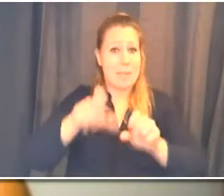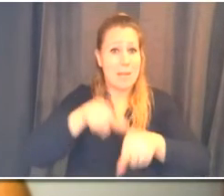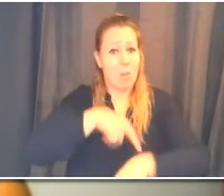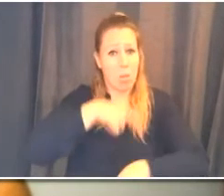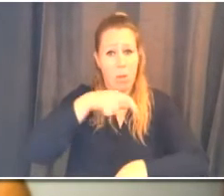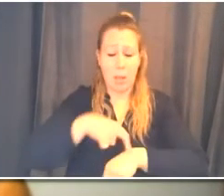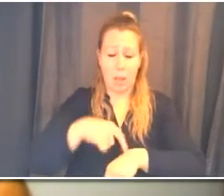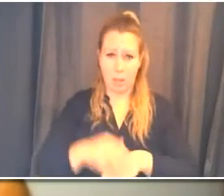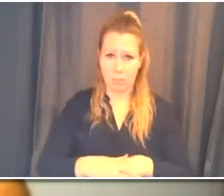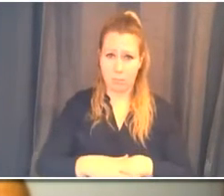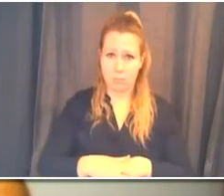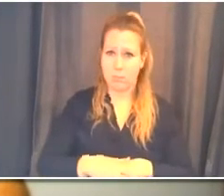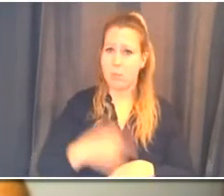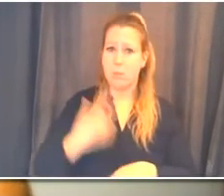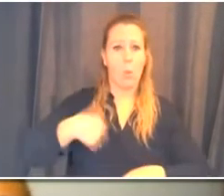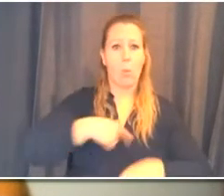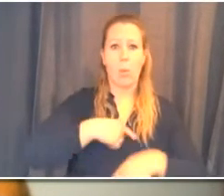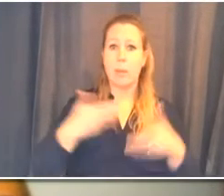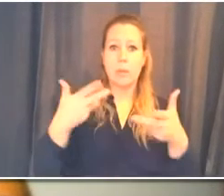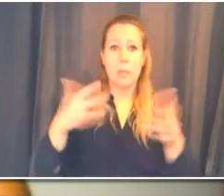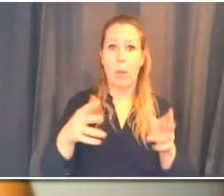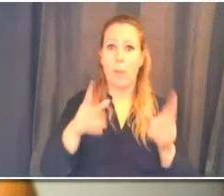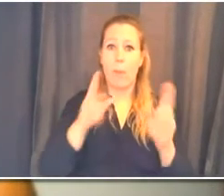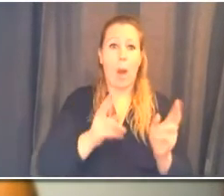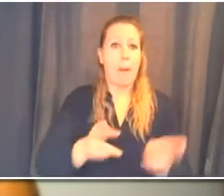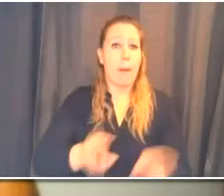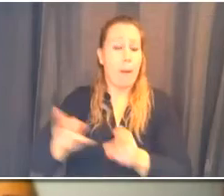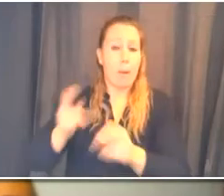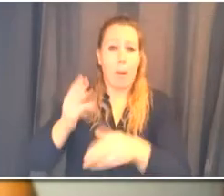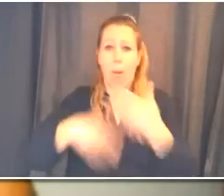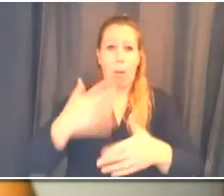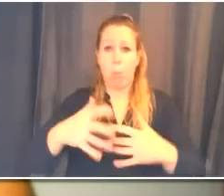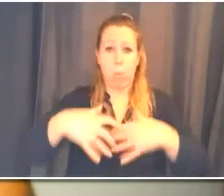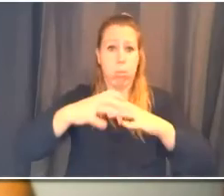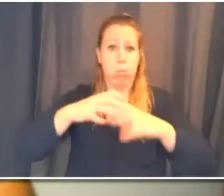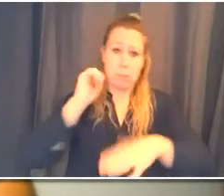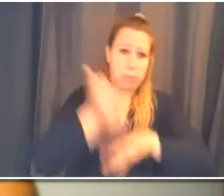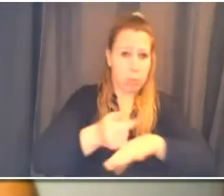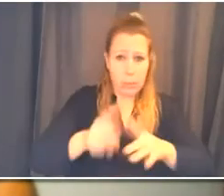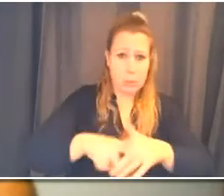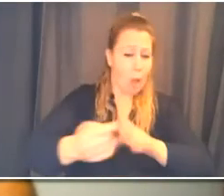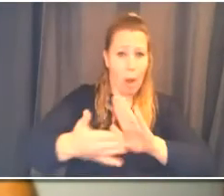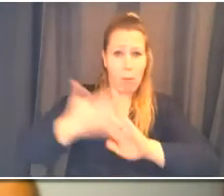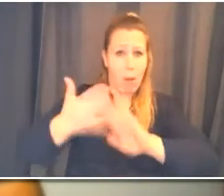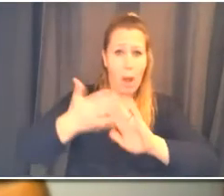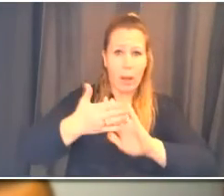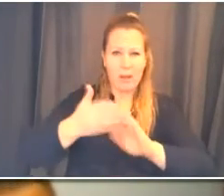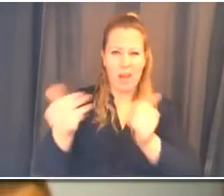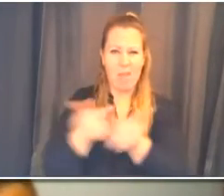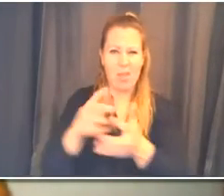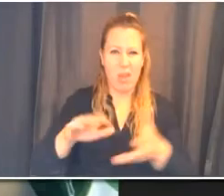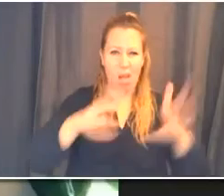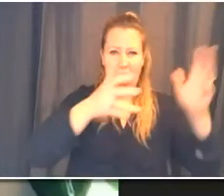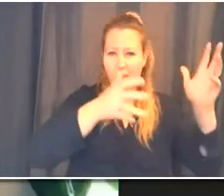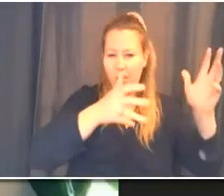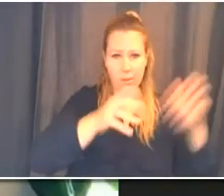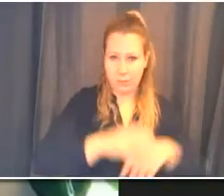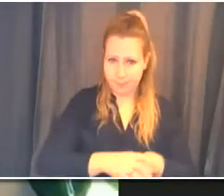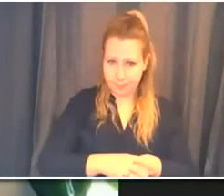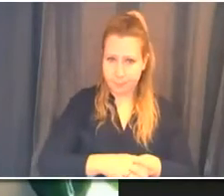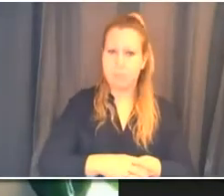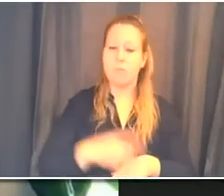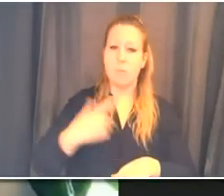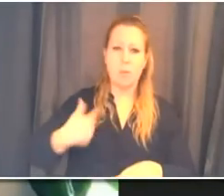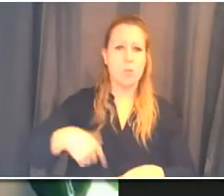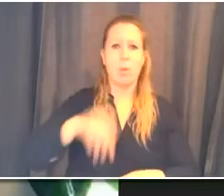quickly as humanly possible and it's not the fault of any agency I just want to make make sure that that's clear I'll run out of time thank you